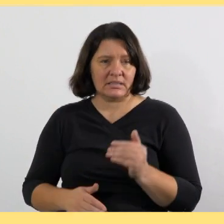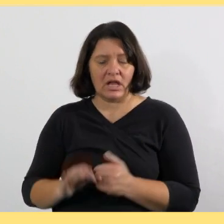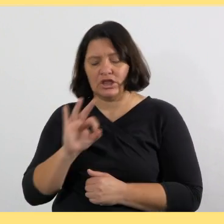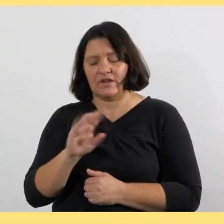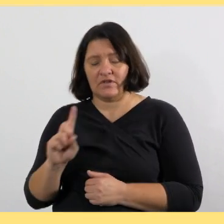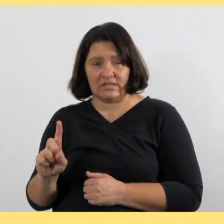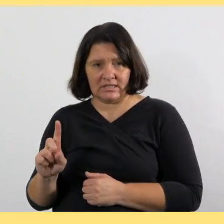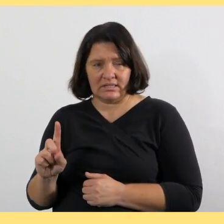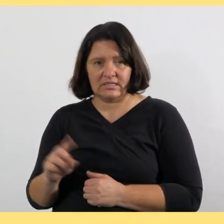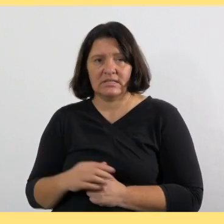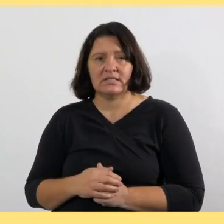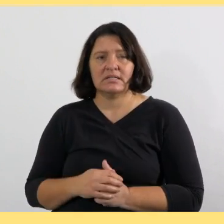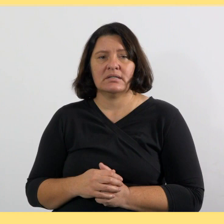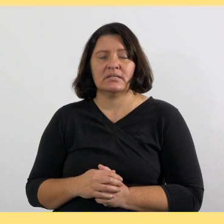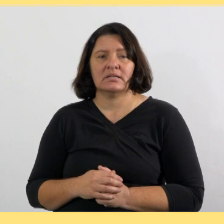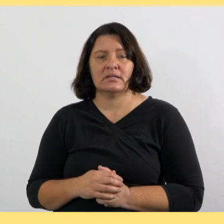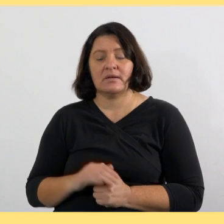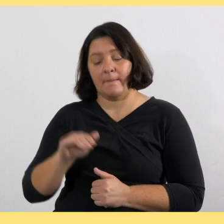end of May 31st.